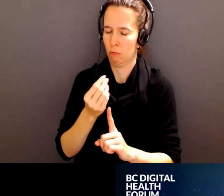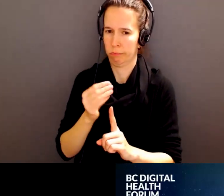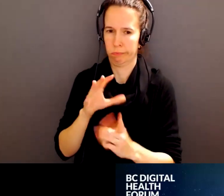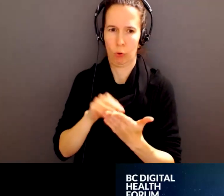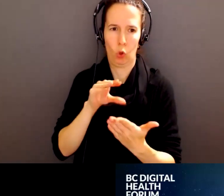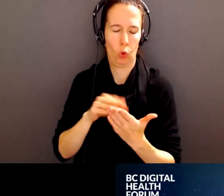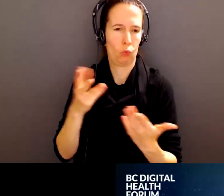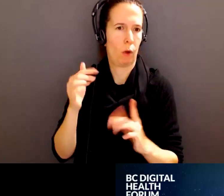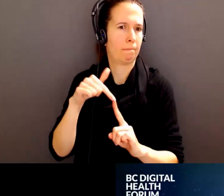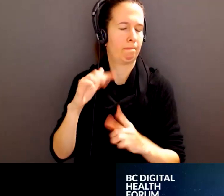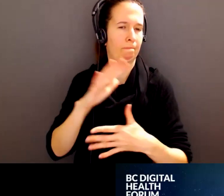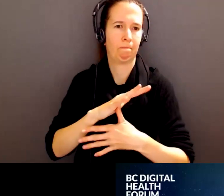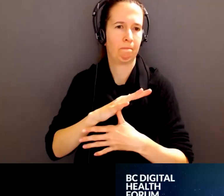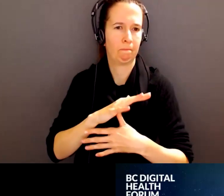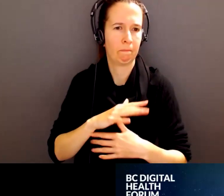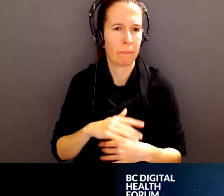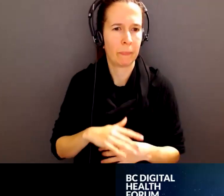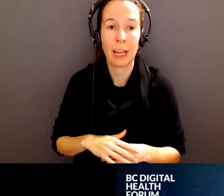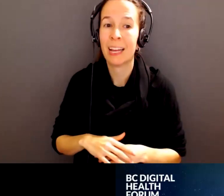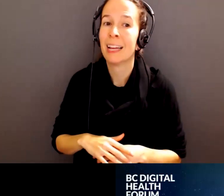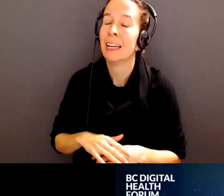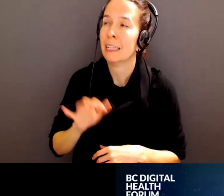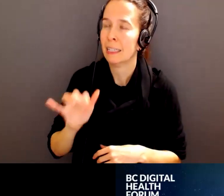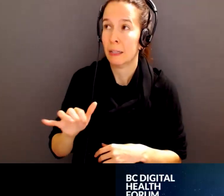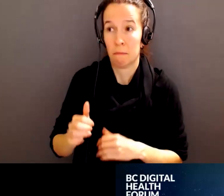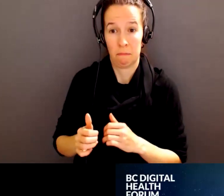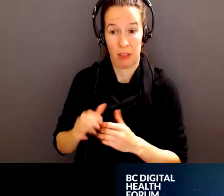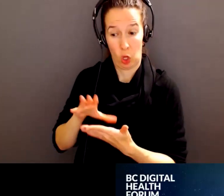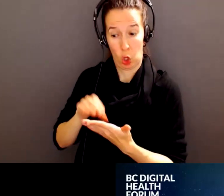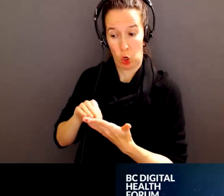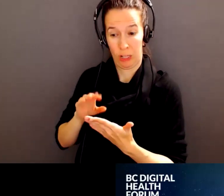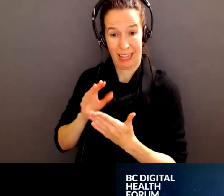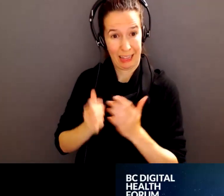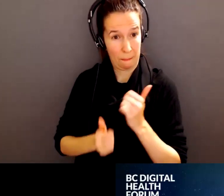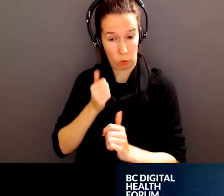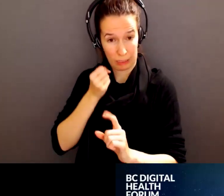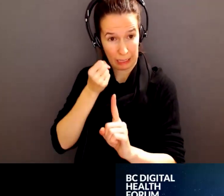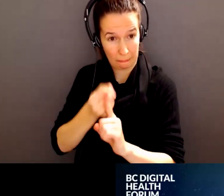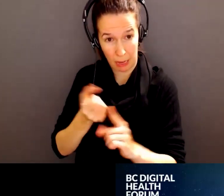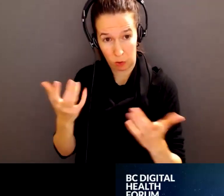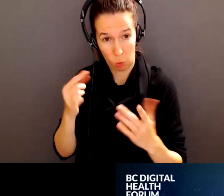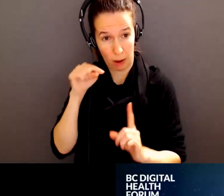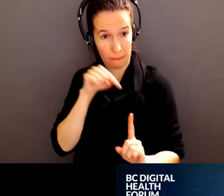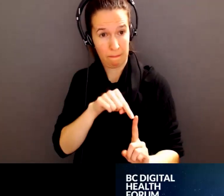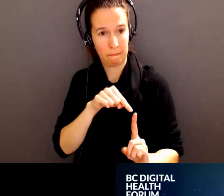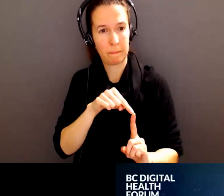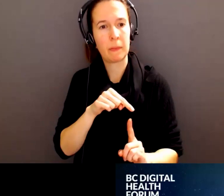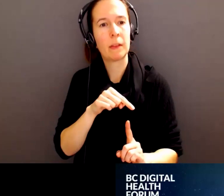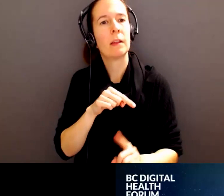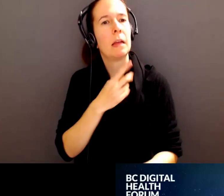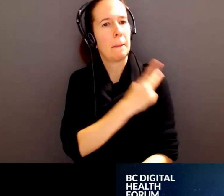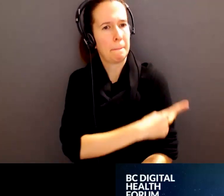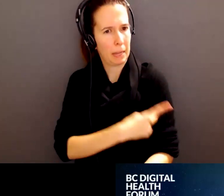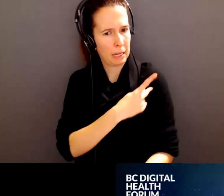Maybe I'll talk about the most impactful learning that we have, and is that the patient welcome us into their